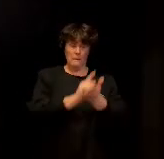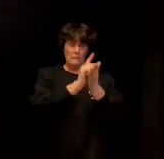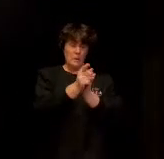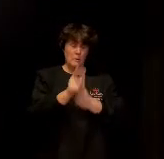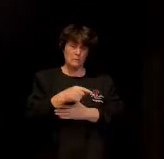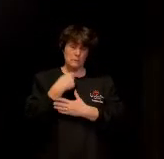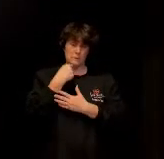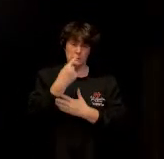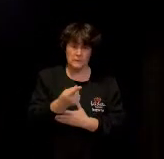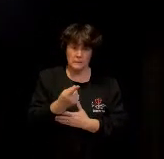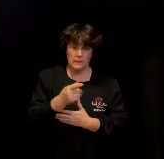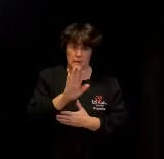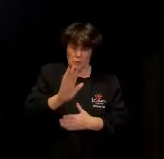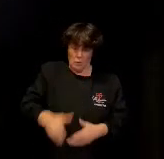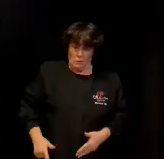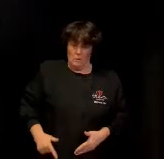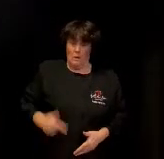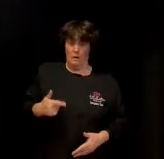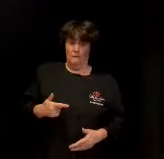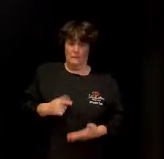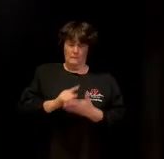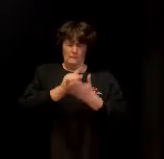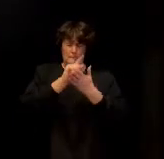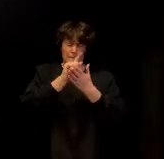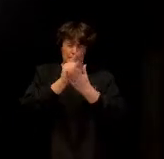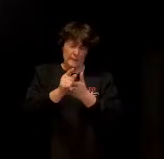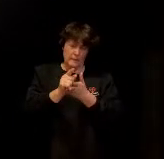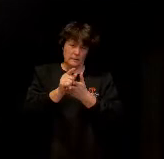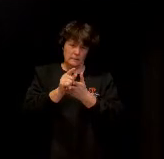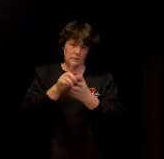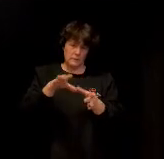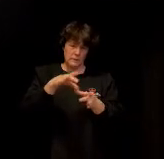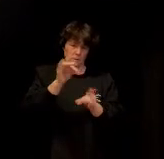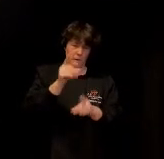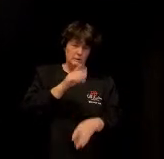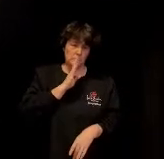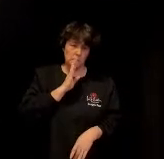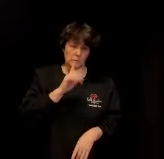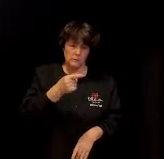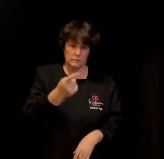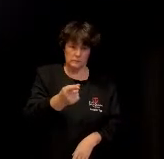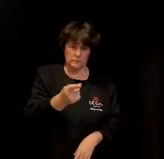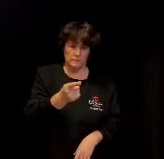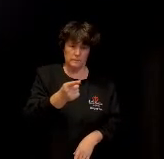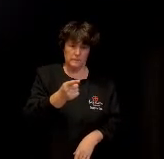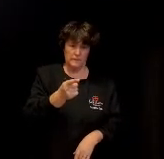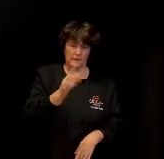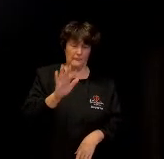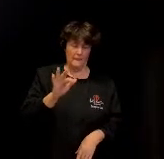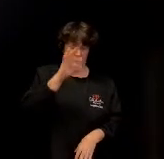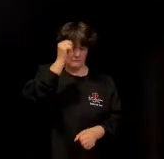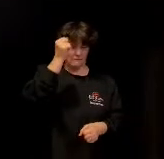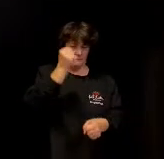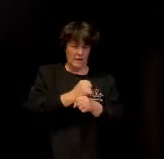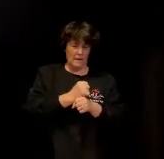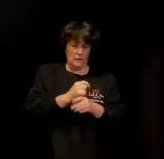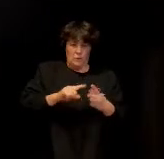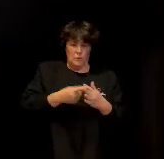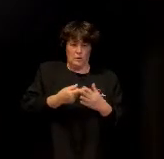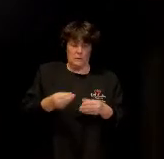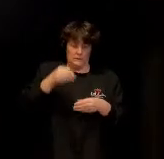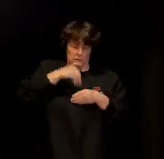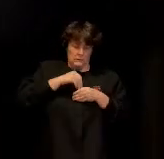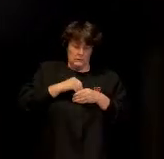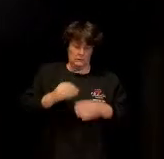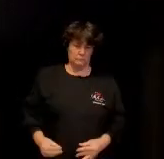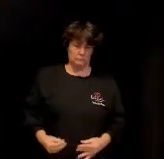you in your life, the moment that he speaks to you is when faith is in birth inside of you and I.